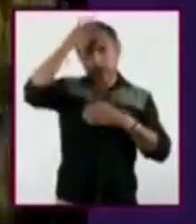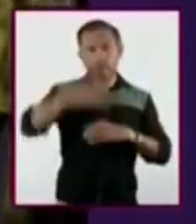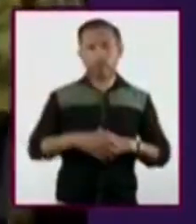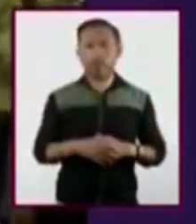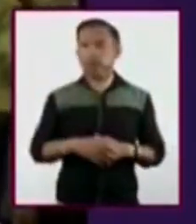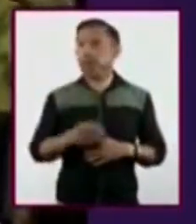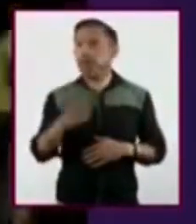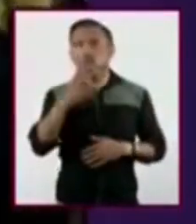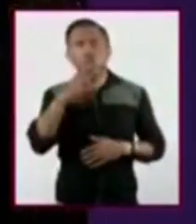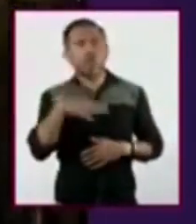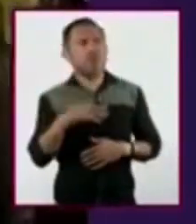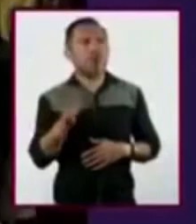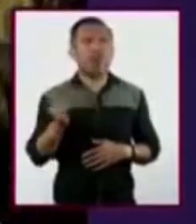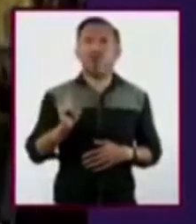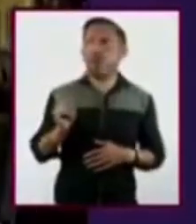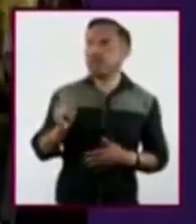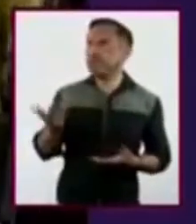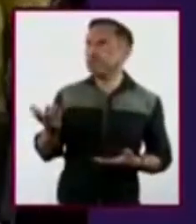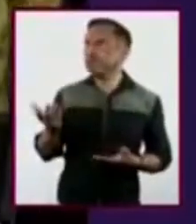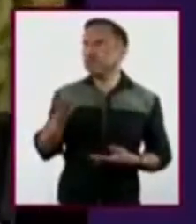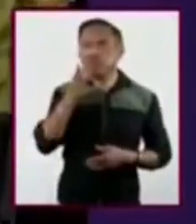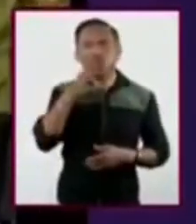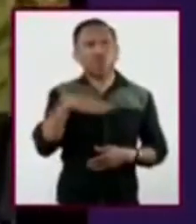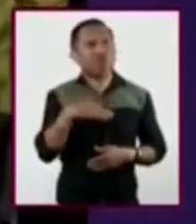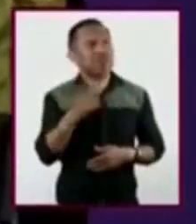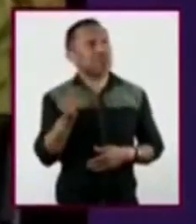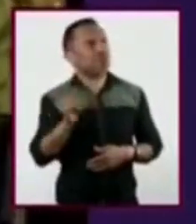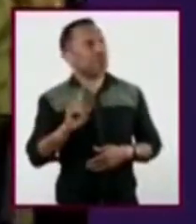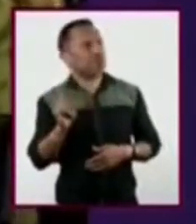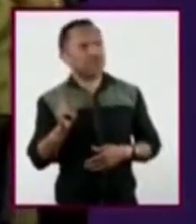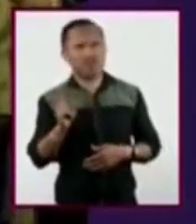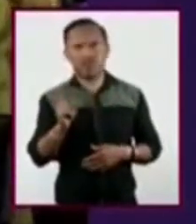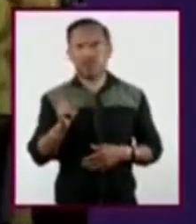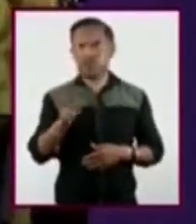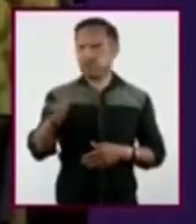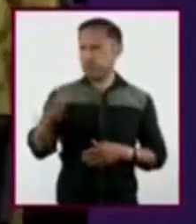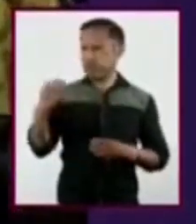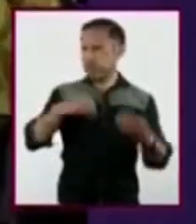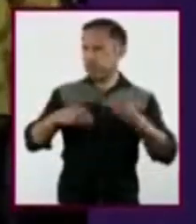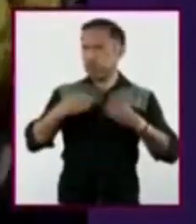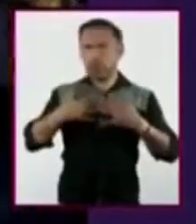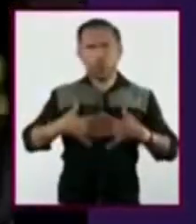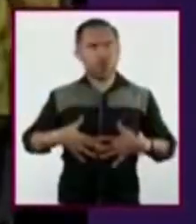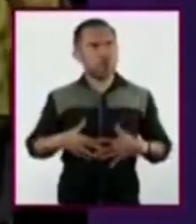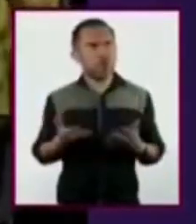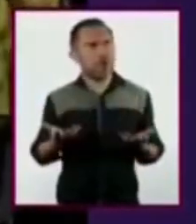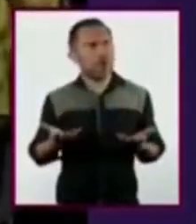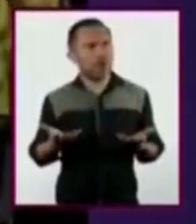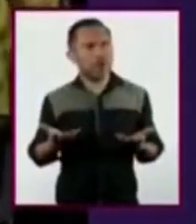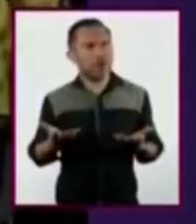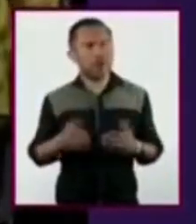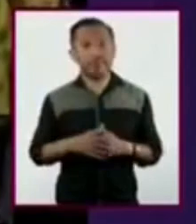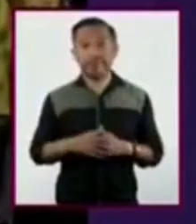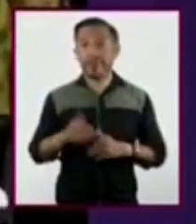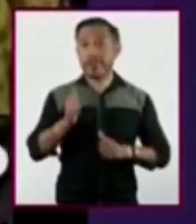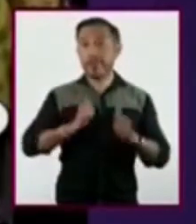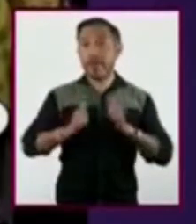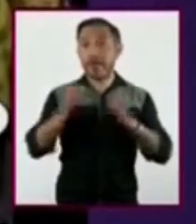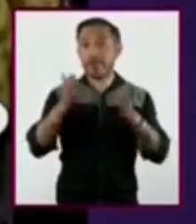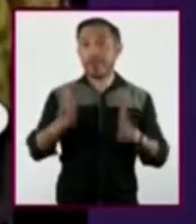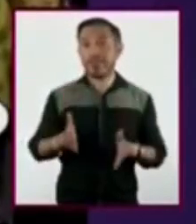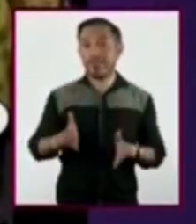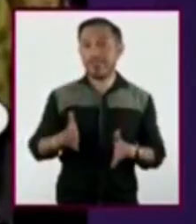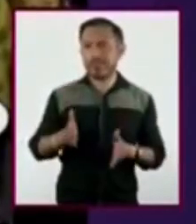Where is she? Where is she? What is she wearing? The actress. What is